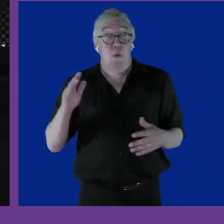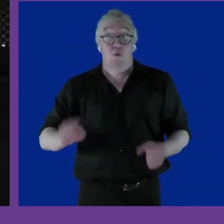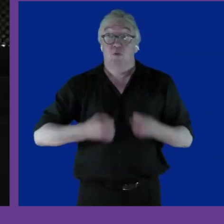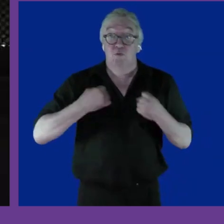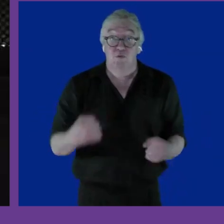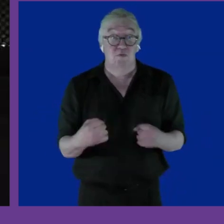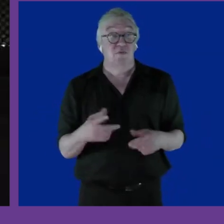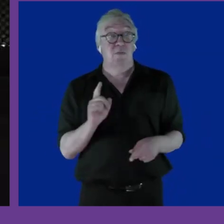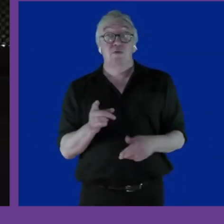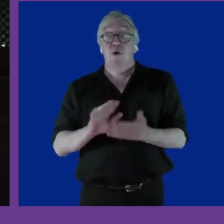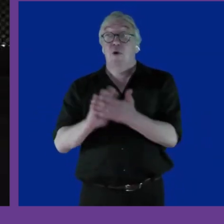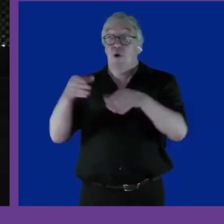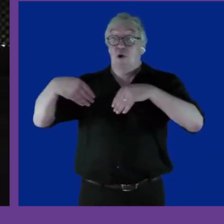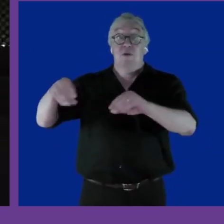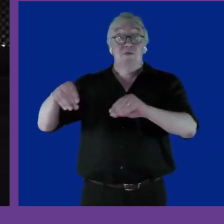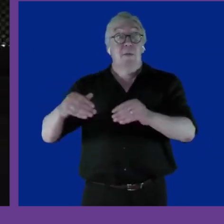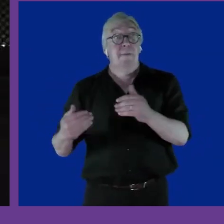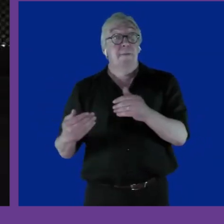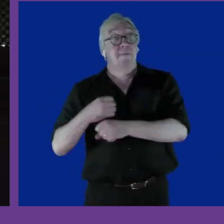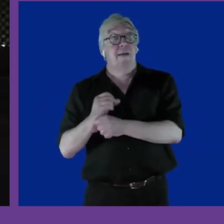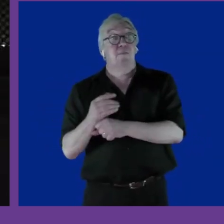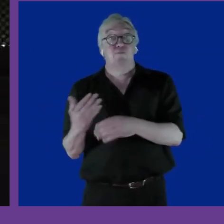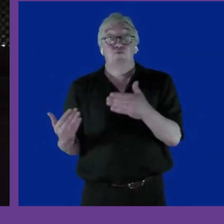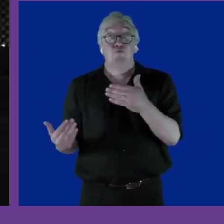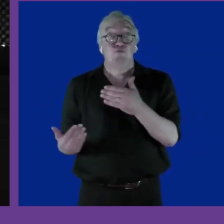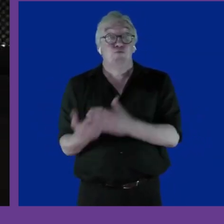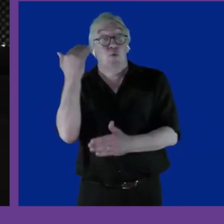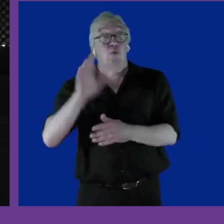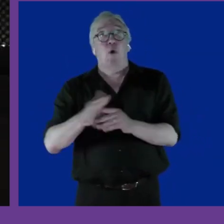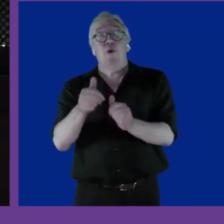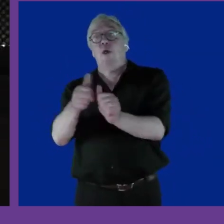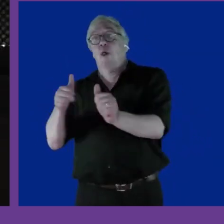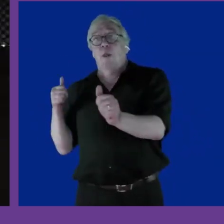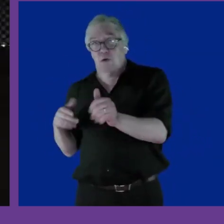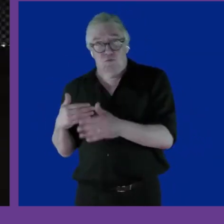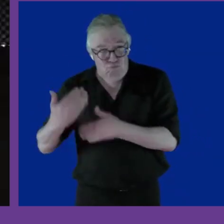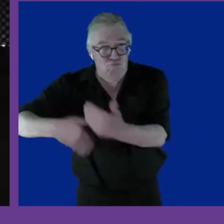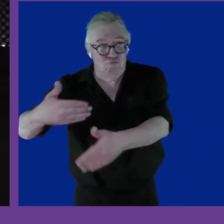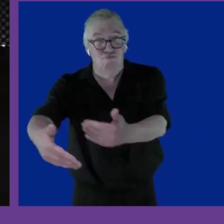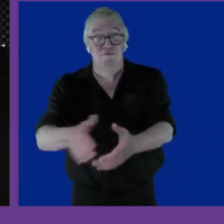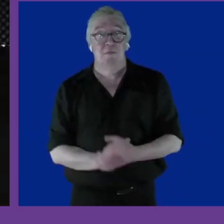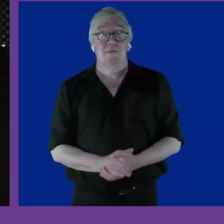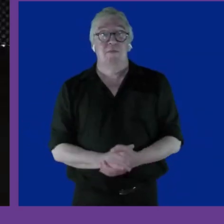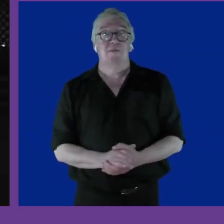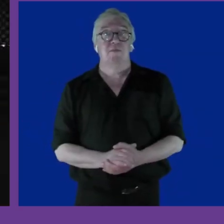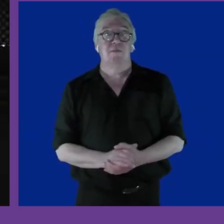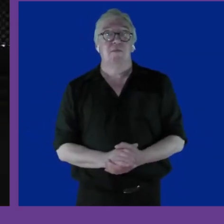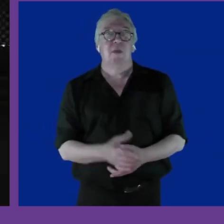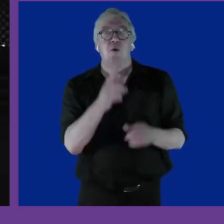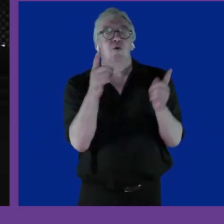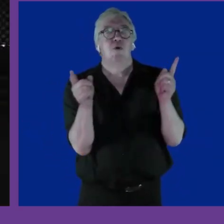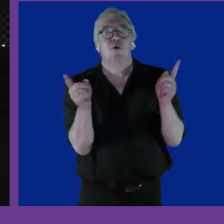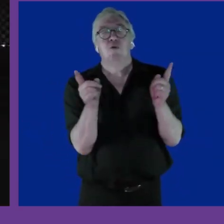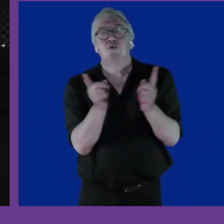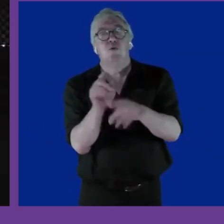of modernizing the market in which you operate as well. The other point I wanted to come back to very briefly, if I may. Yes, there